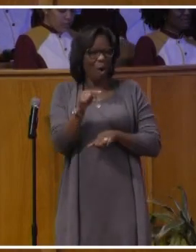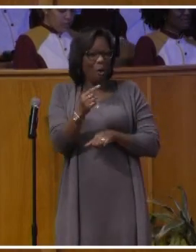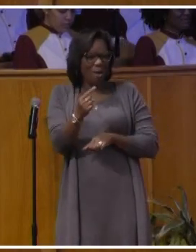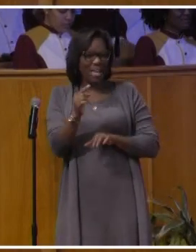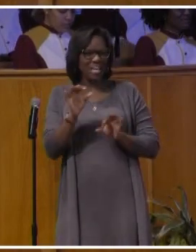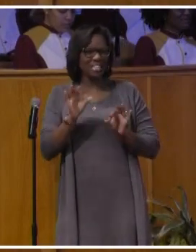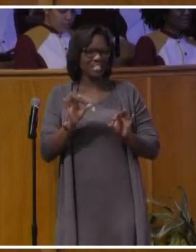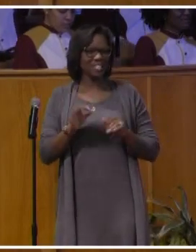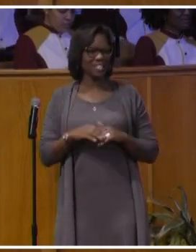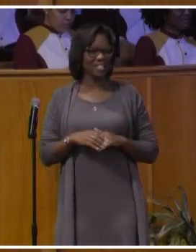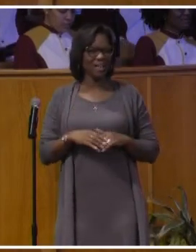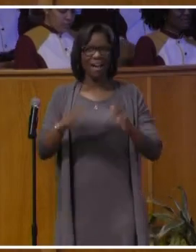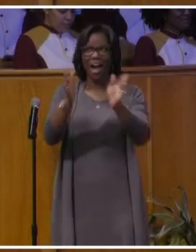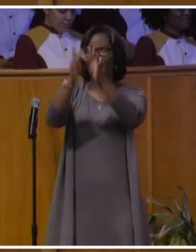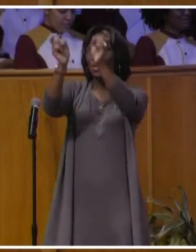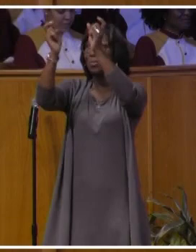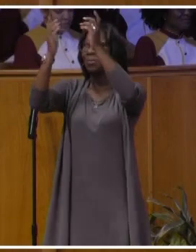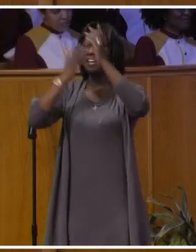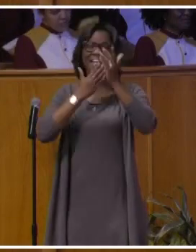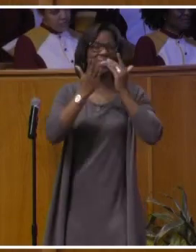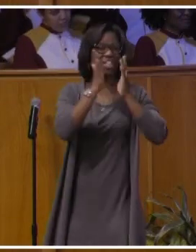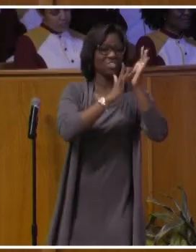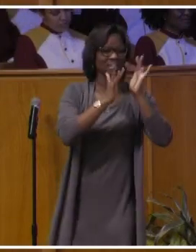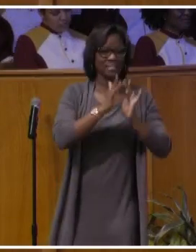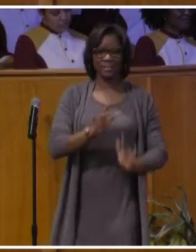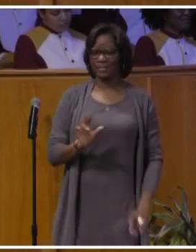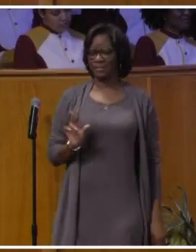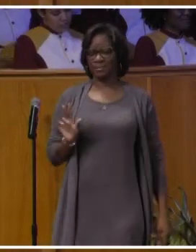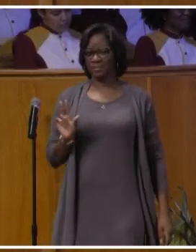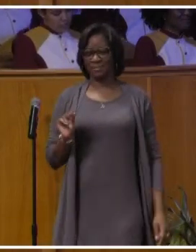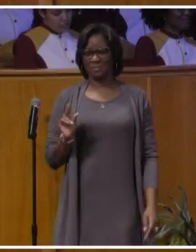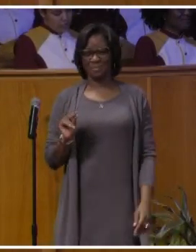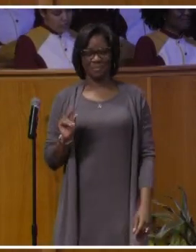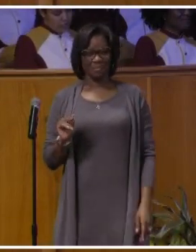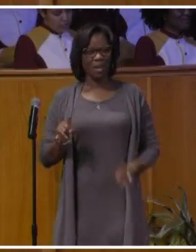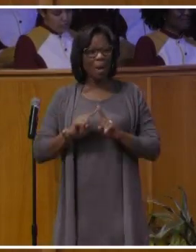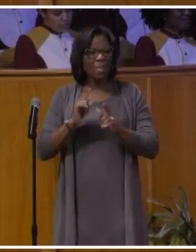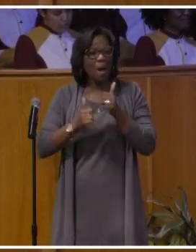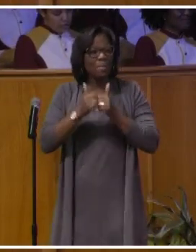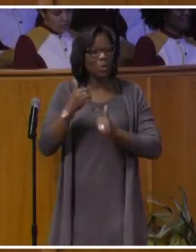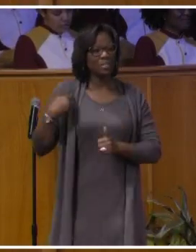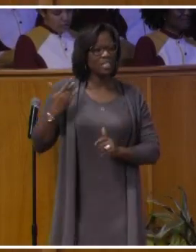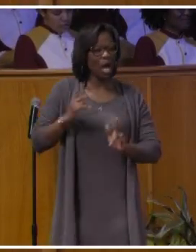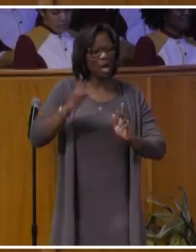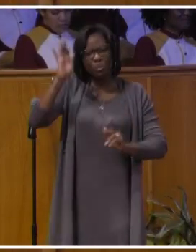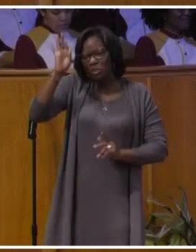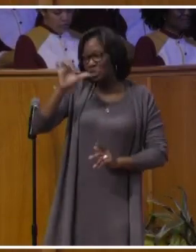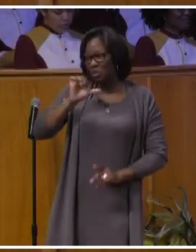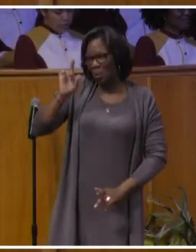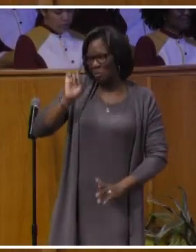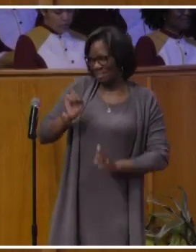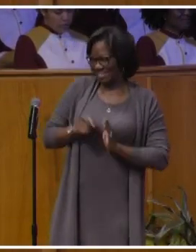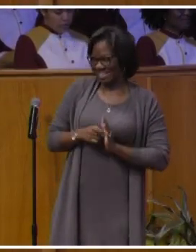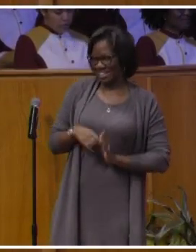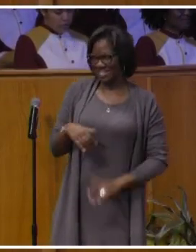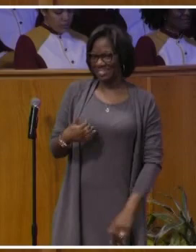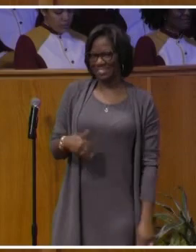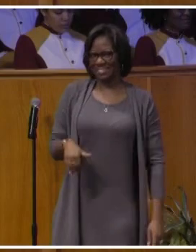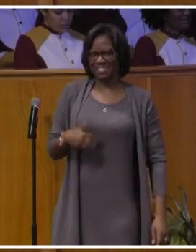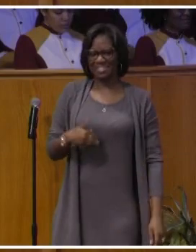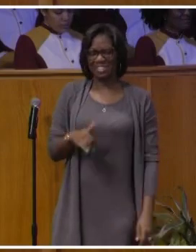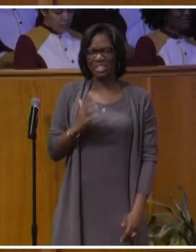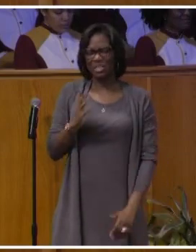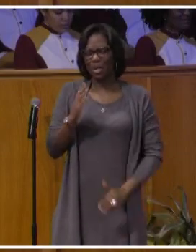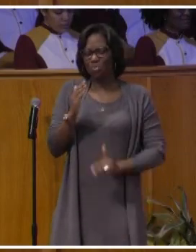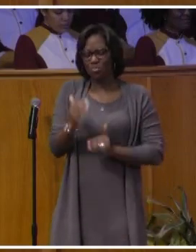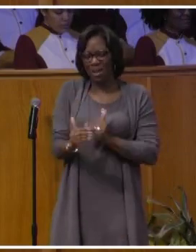always hallelujah and thank you, Jesus. And what most young preachers don't realize, there is